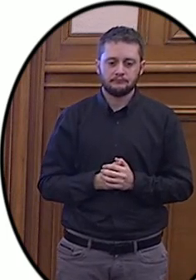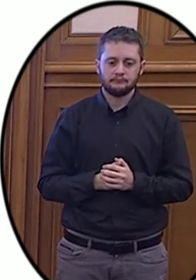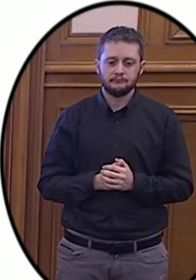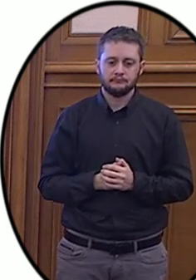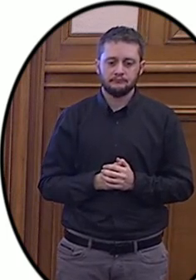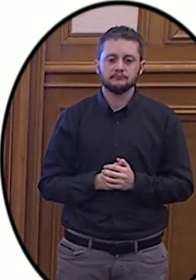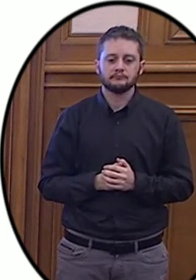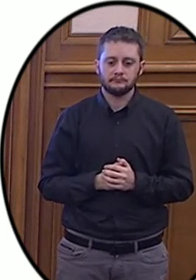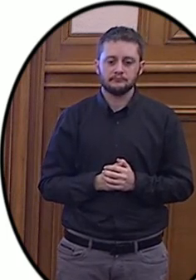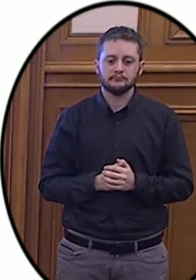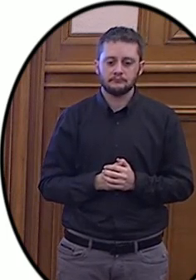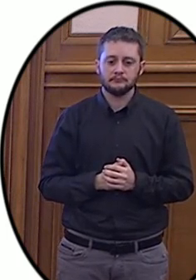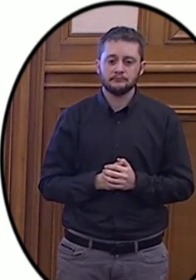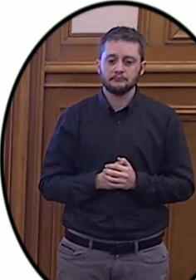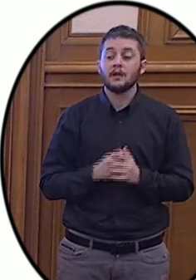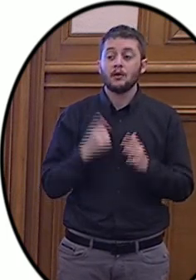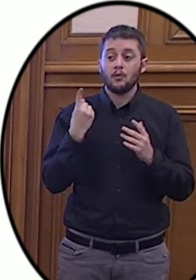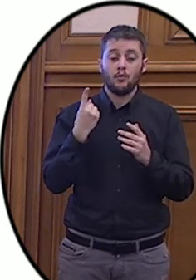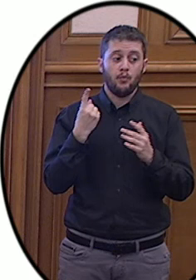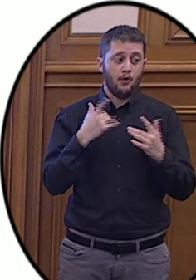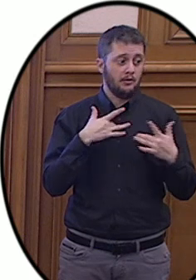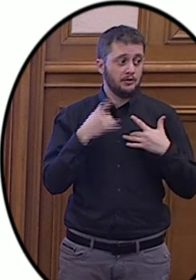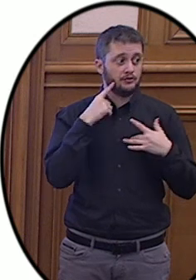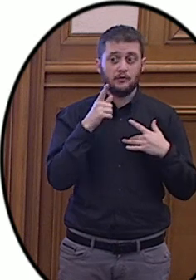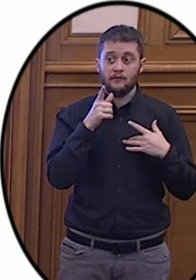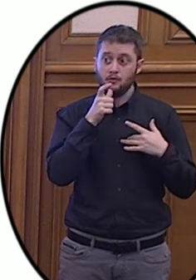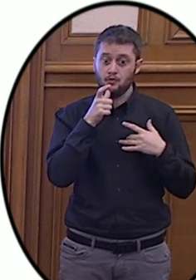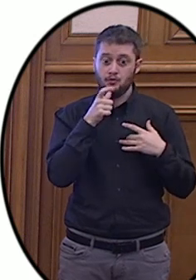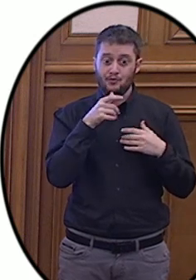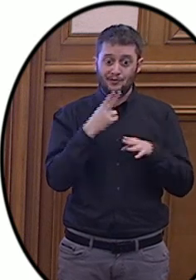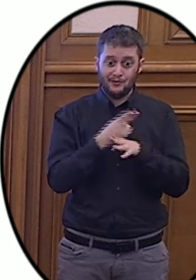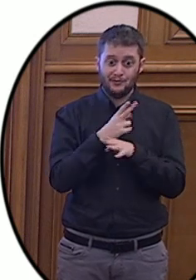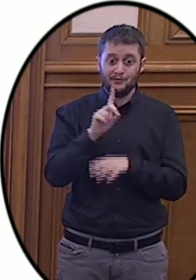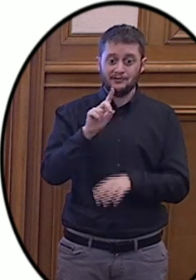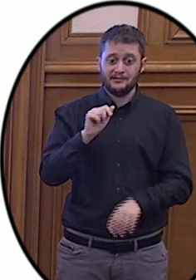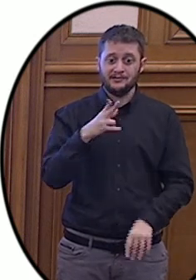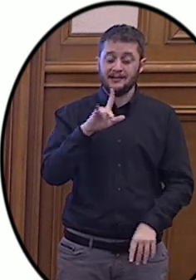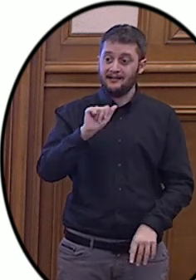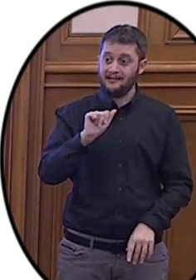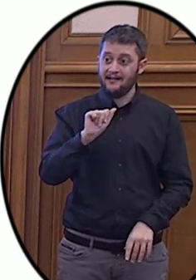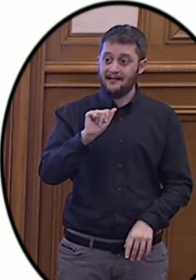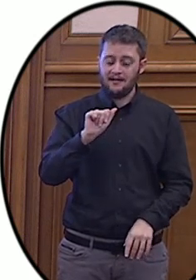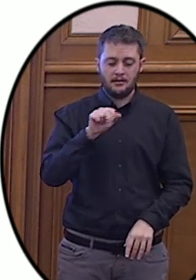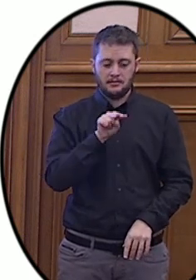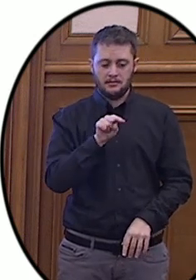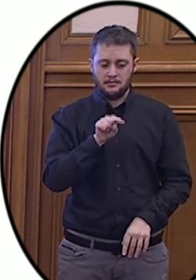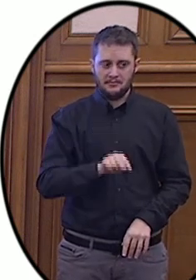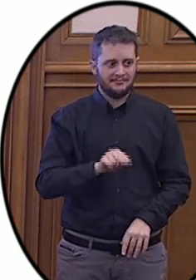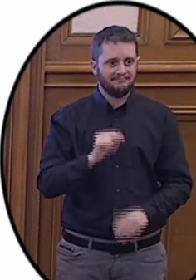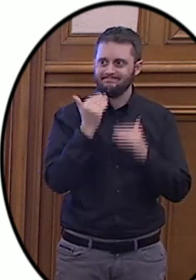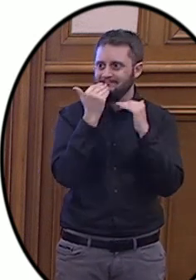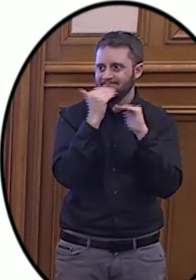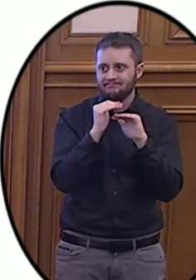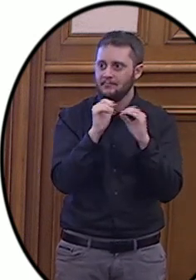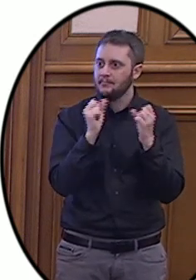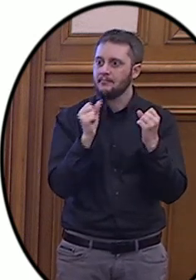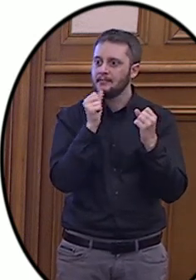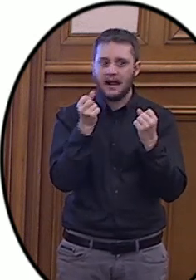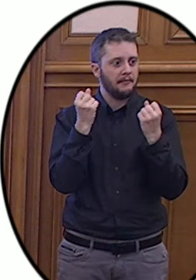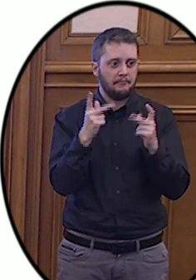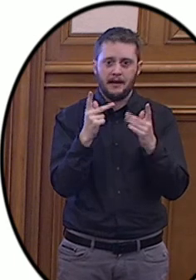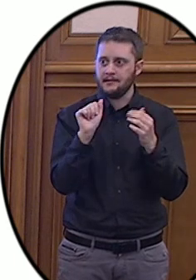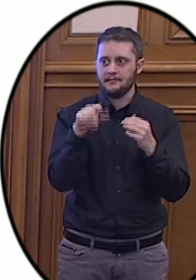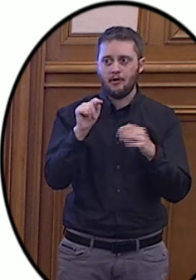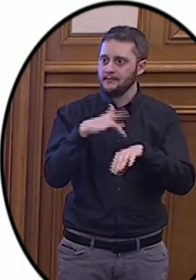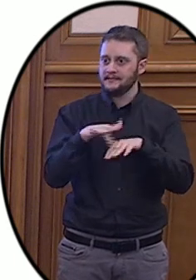who uses the Dahlia portal is the limited number of housing units that are generally available in the below market rate programs,